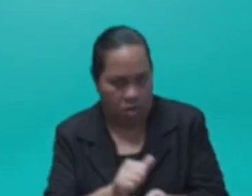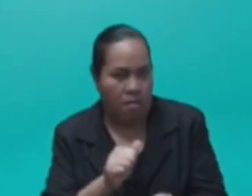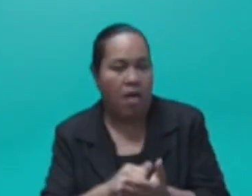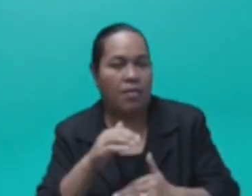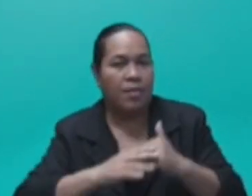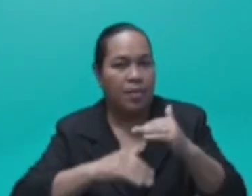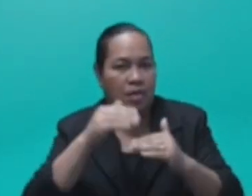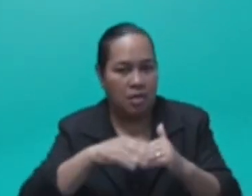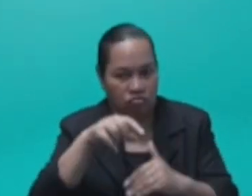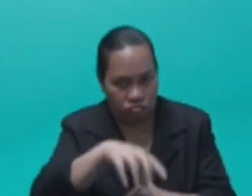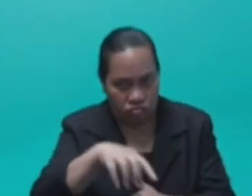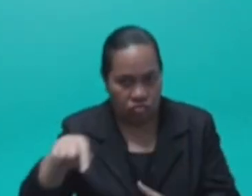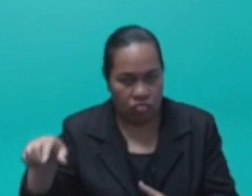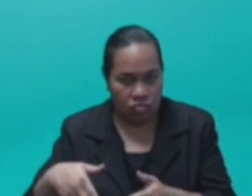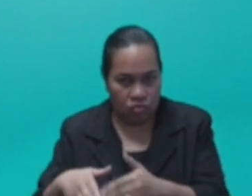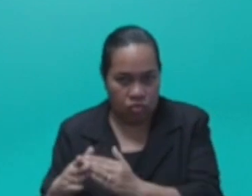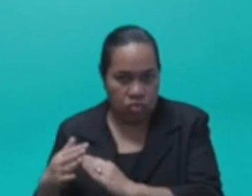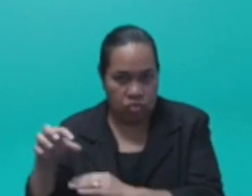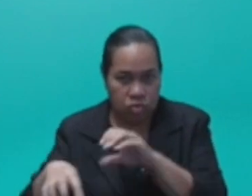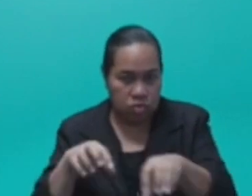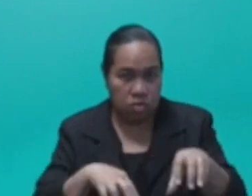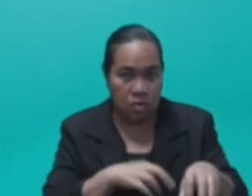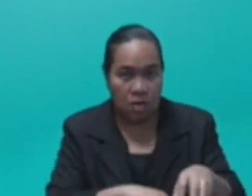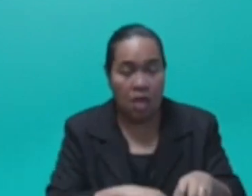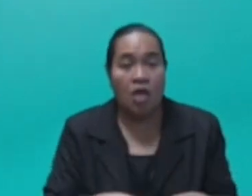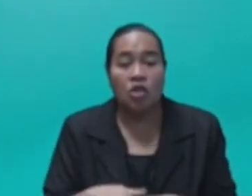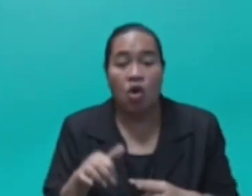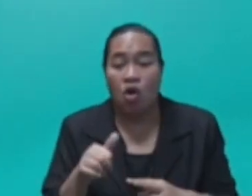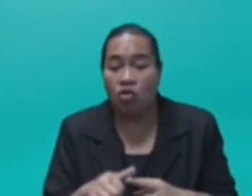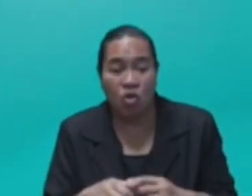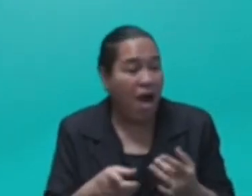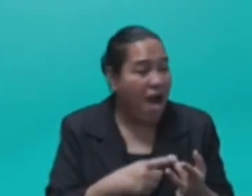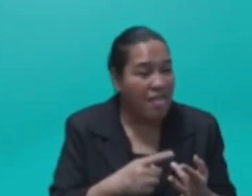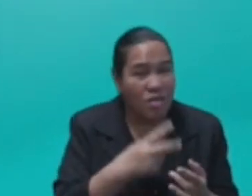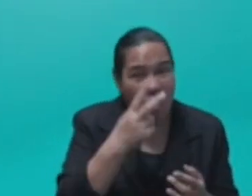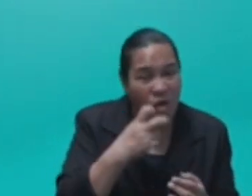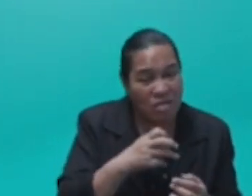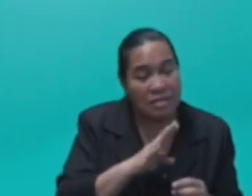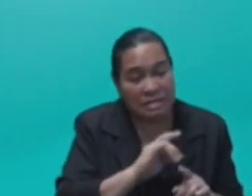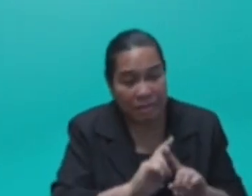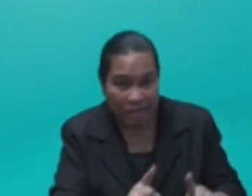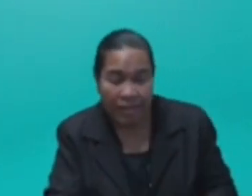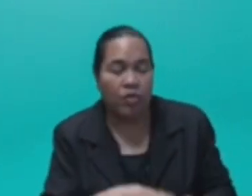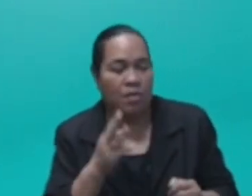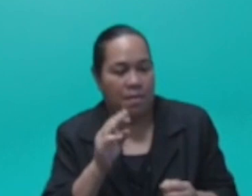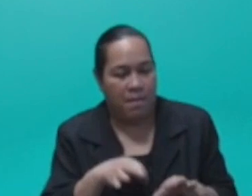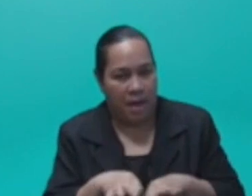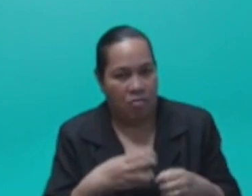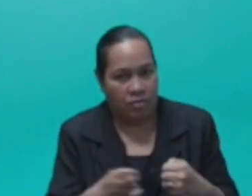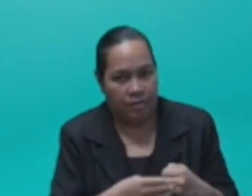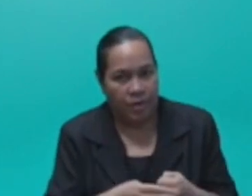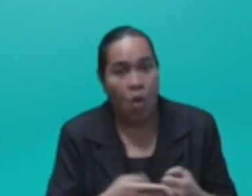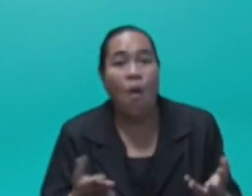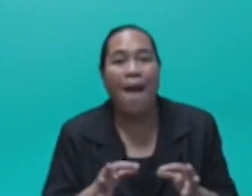these constructions, we are also continuing our efforts to upgrade existing court complexes. This includes ongoing work